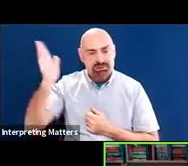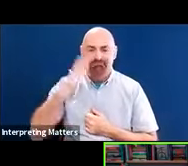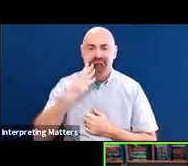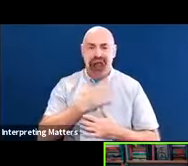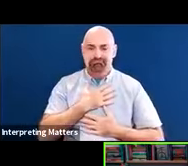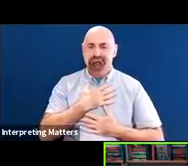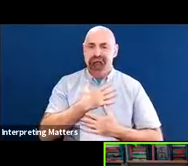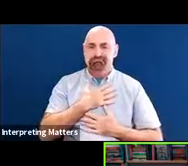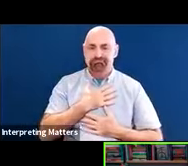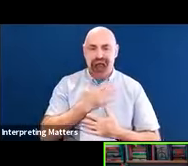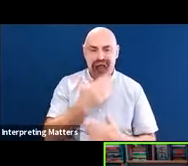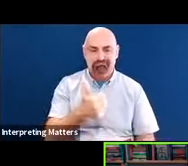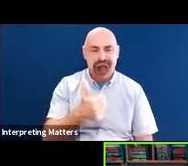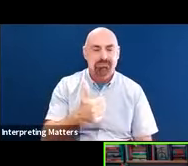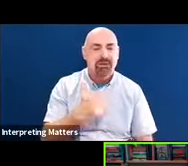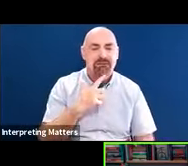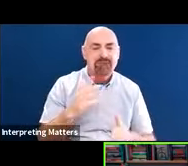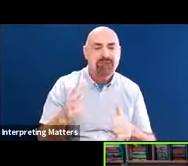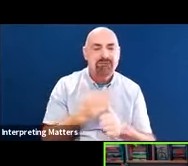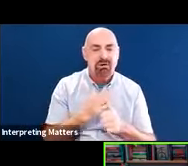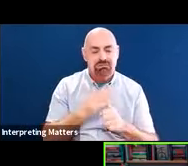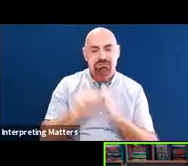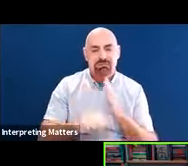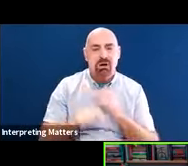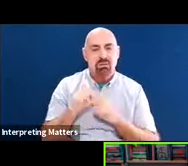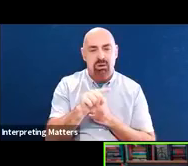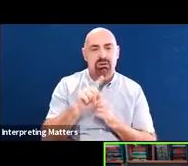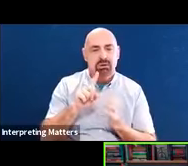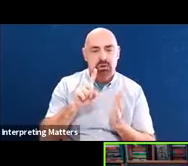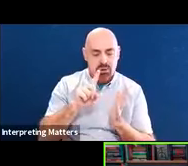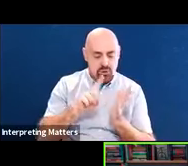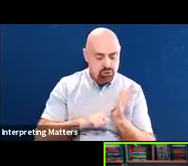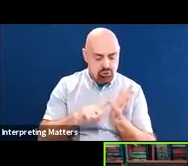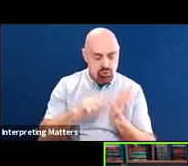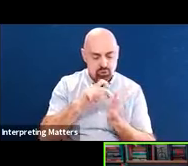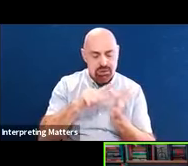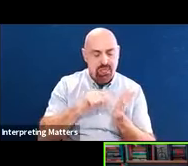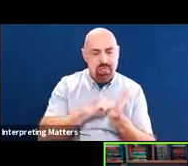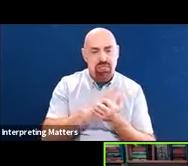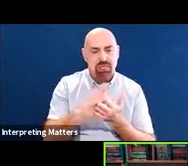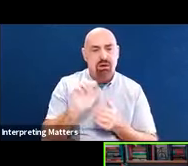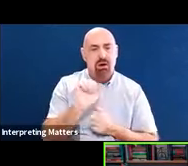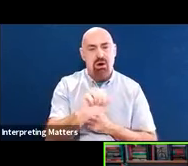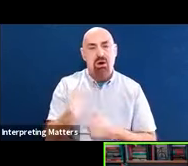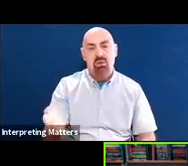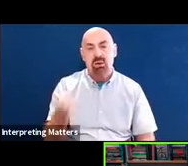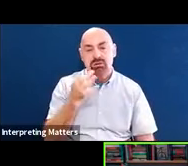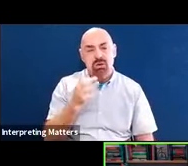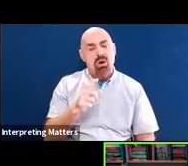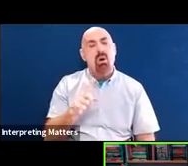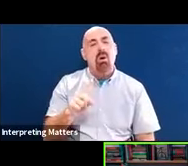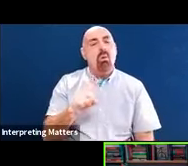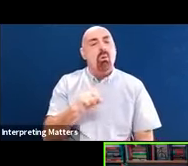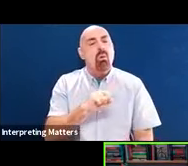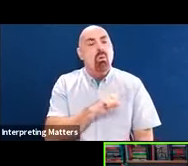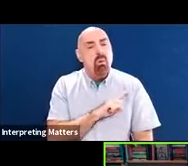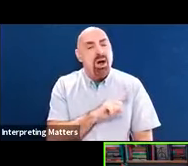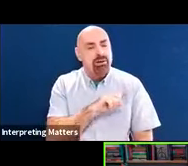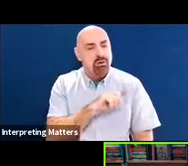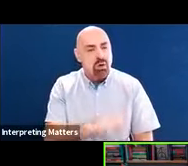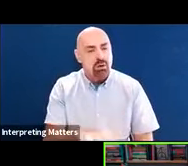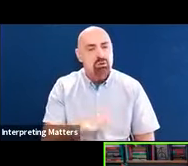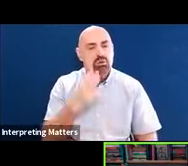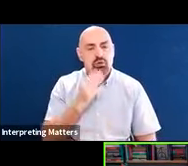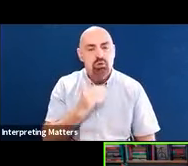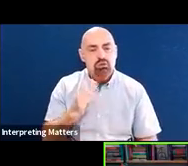me start maybe with Judith's question, which I thought was a really interesting question about why we don't use more